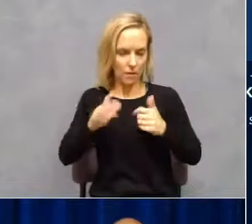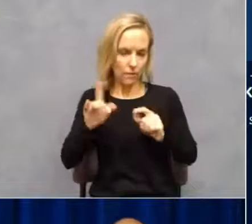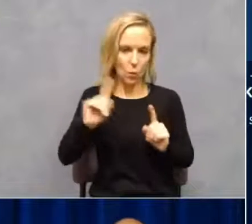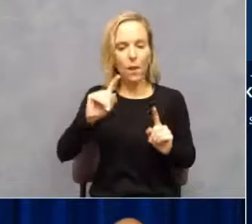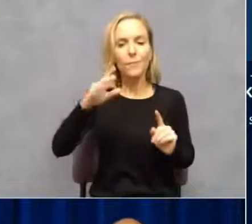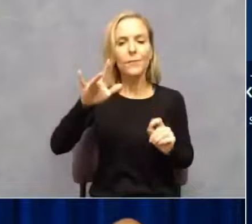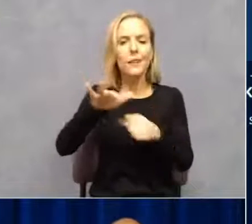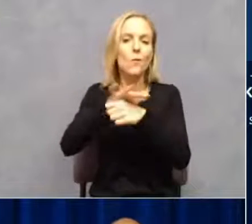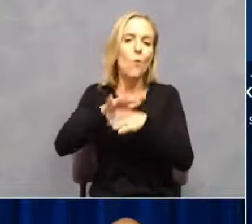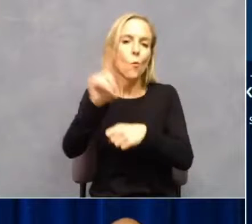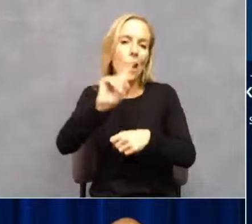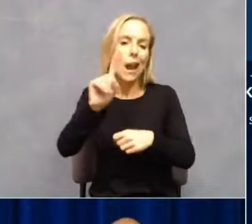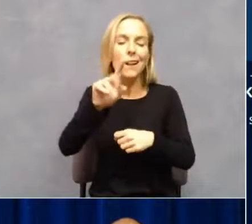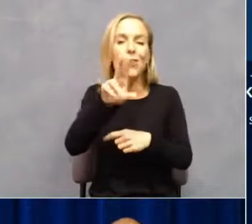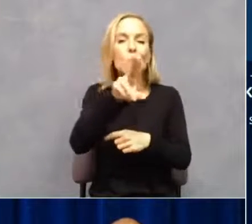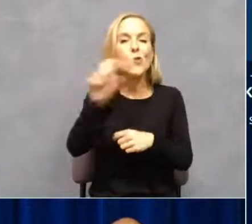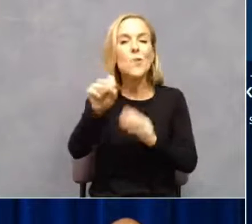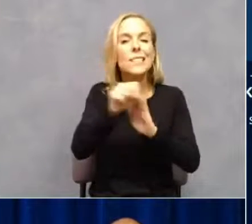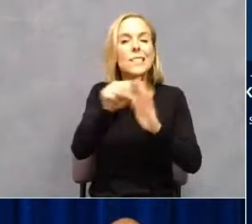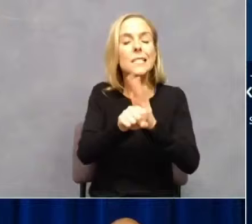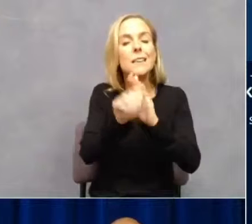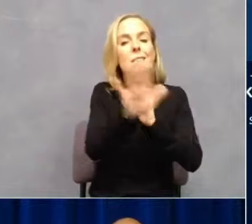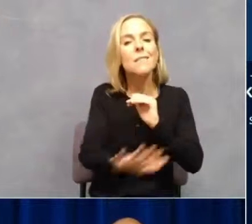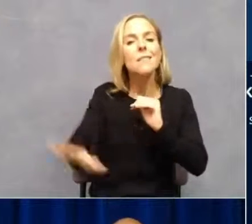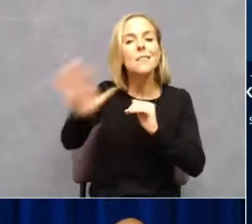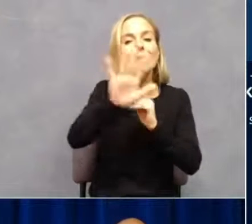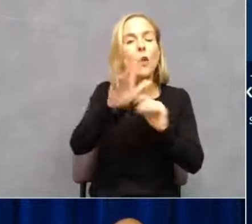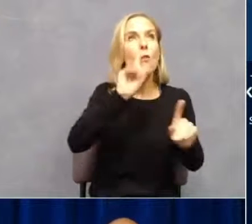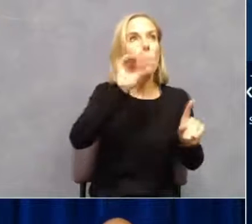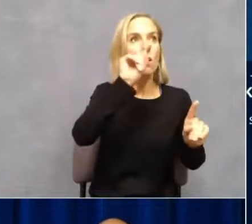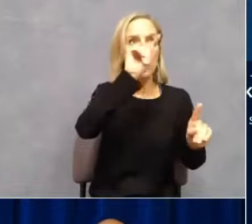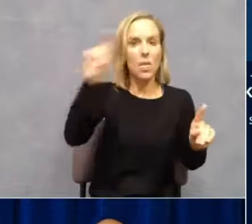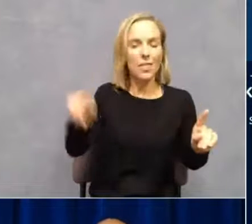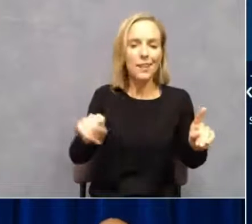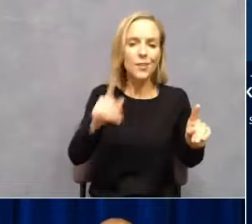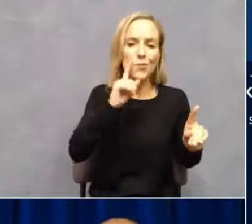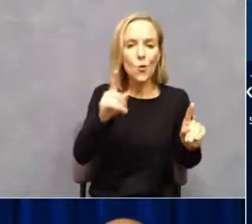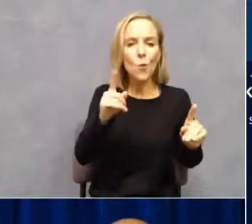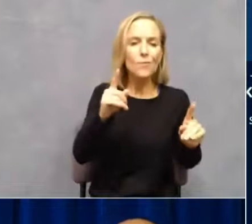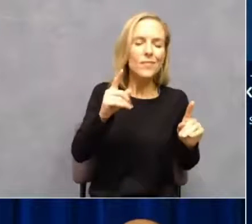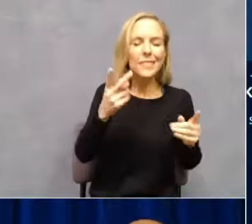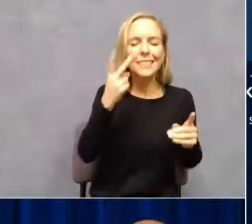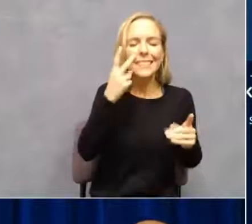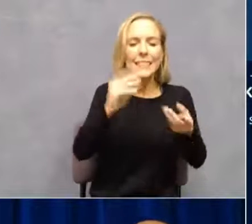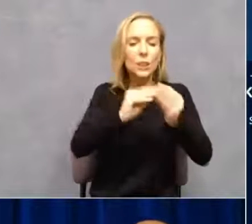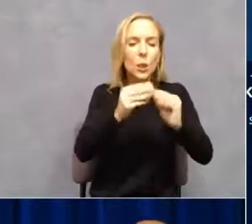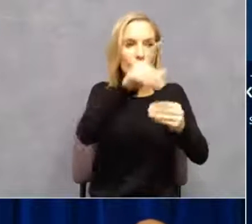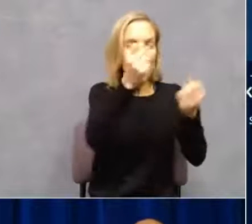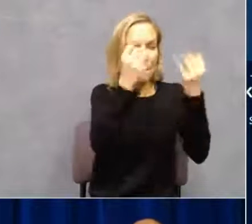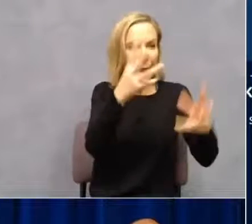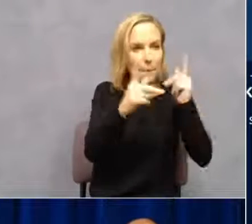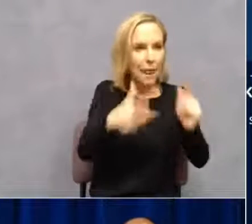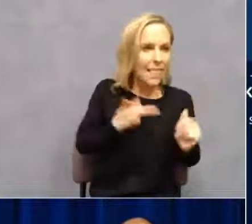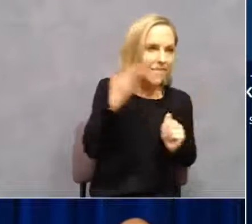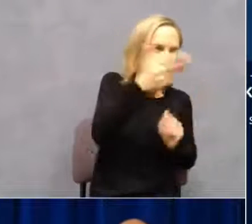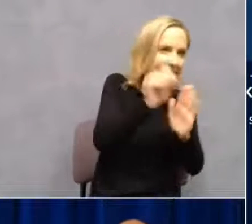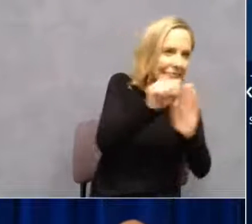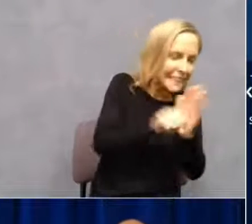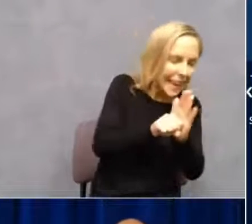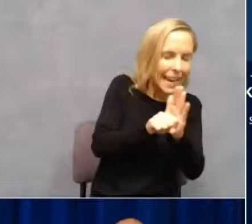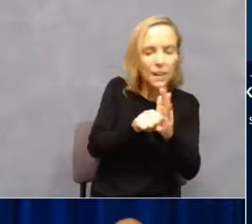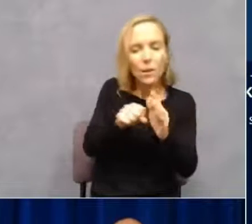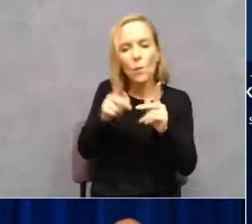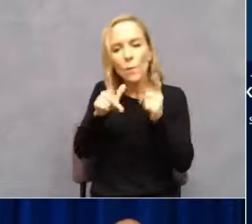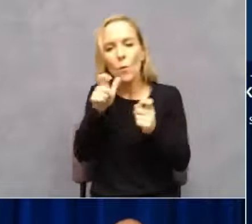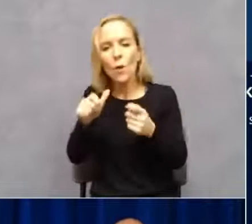United States, we adjust it for population, so that nets out the more dense ones or the more thin ones. New York's at the very top. They got hit